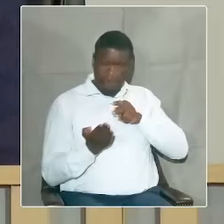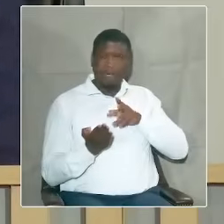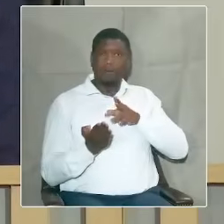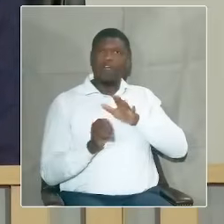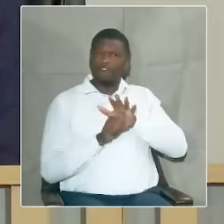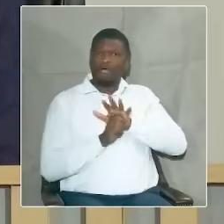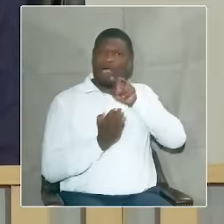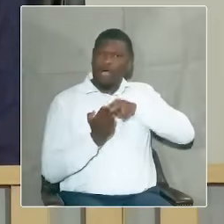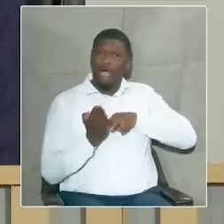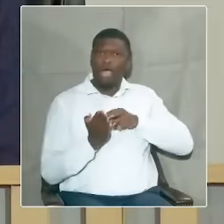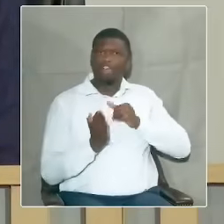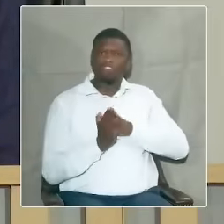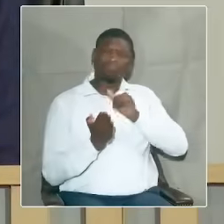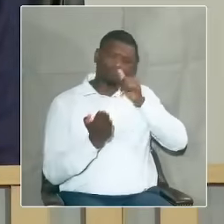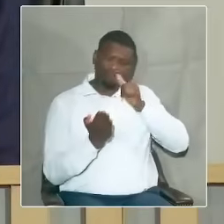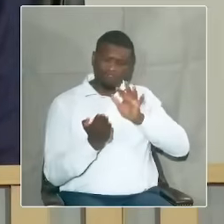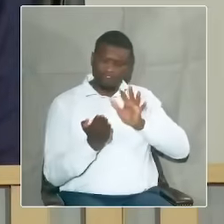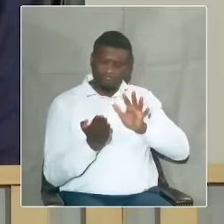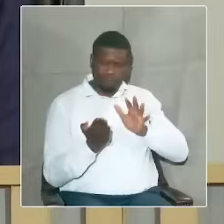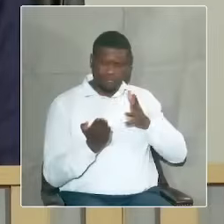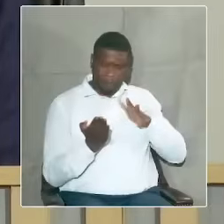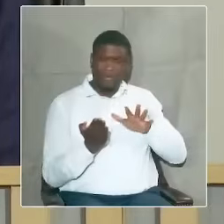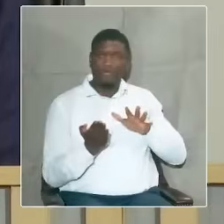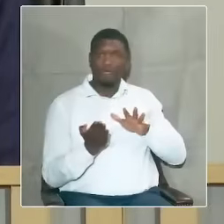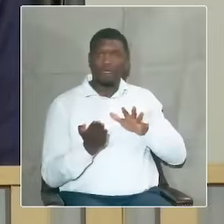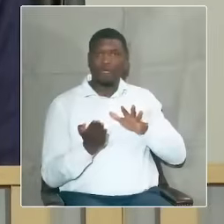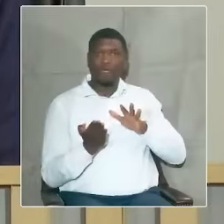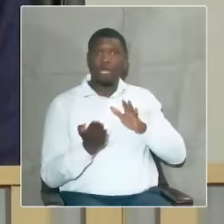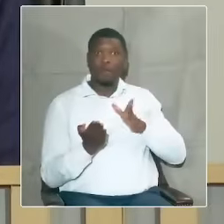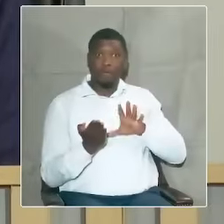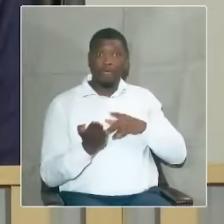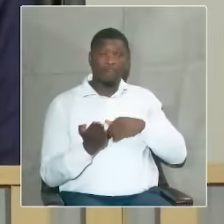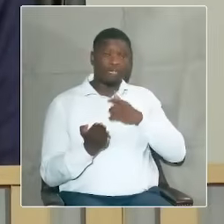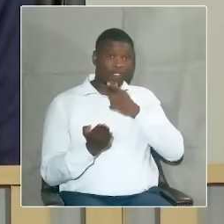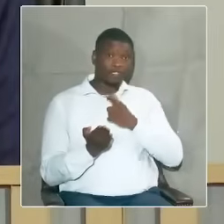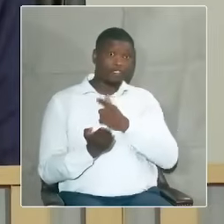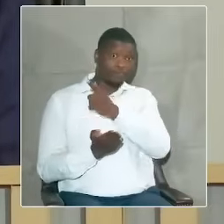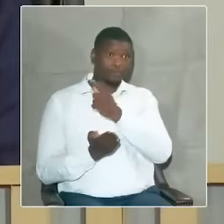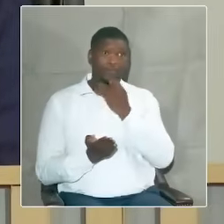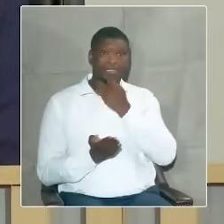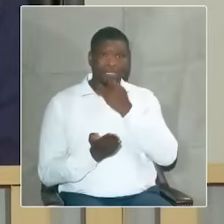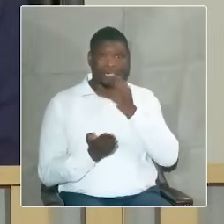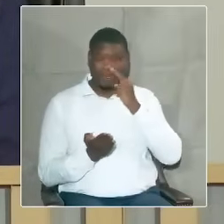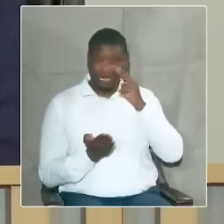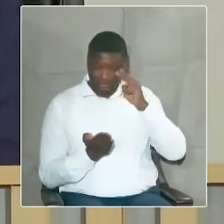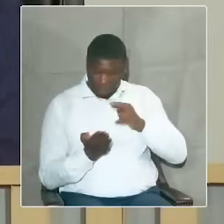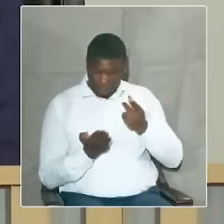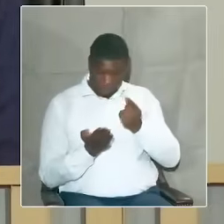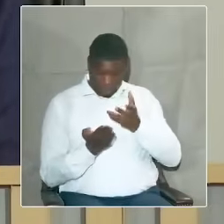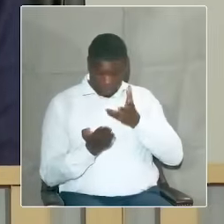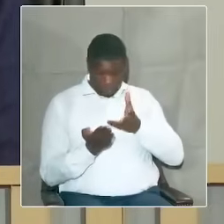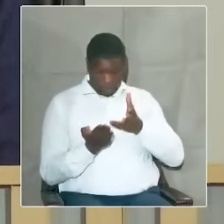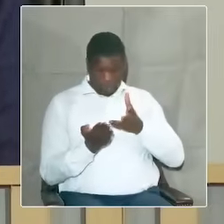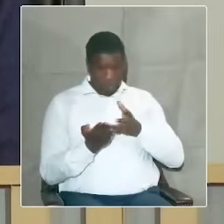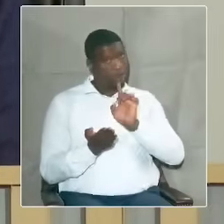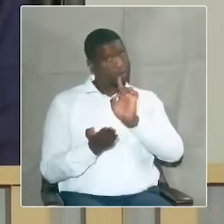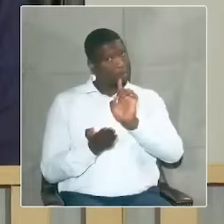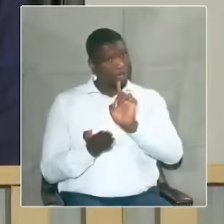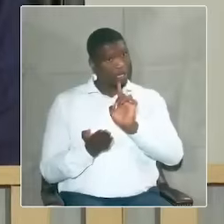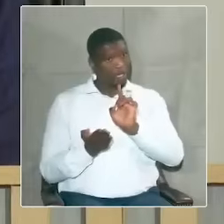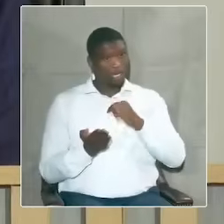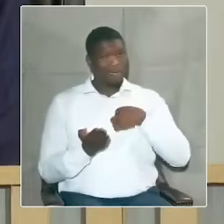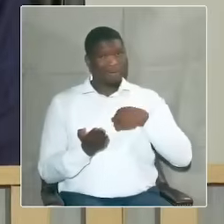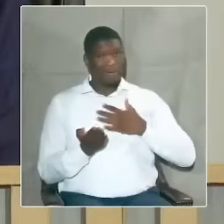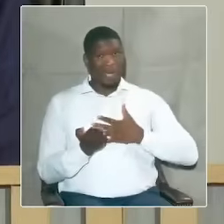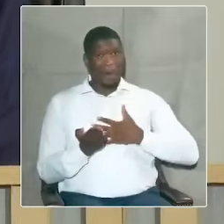it. The only area that I said I don't agree with, I said, I can see whatever you do, but I do